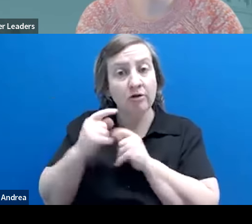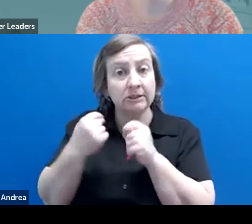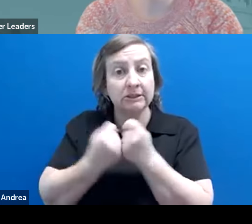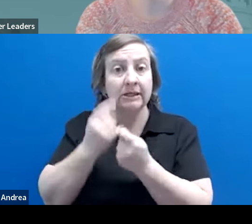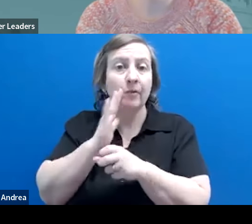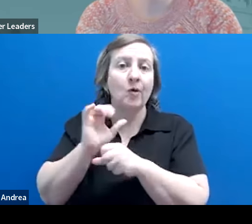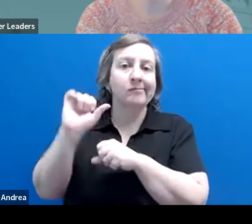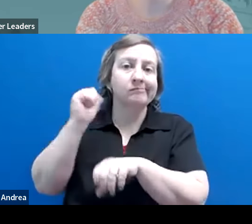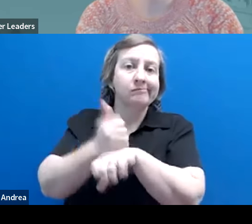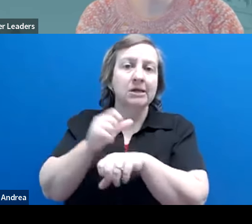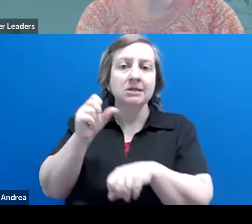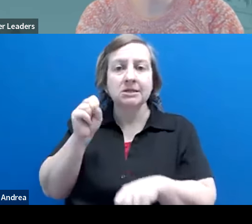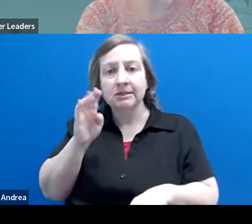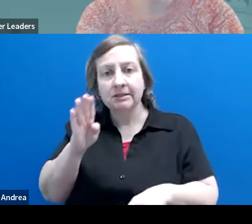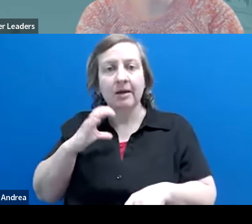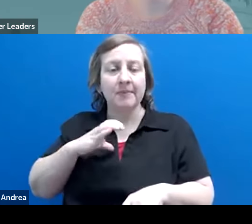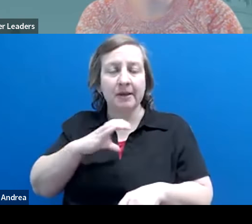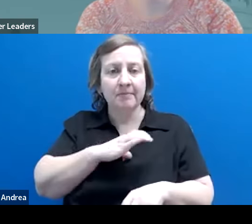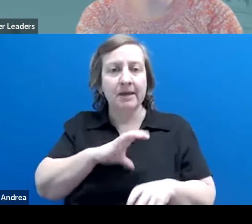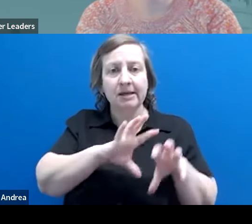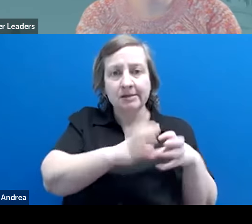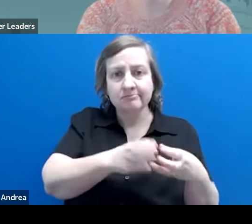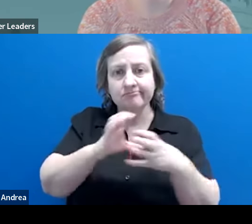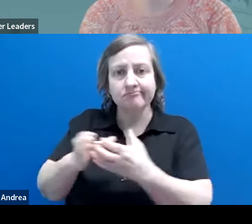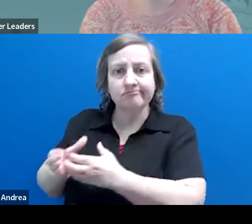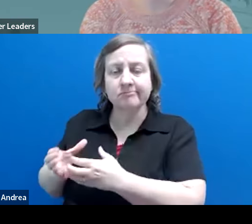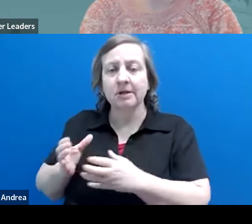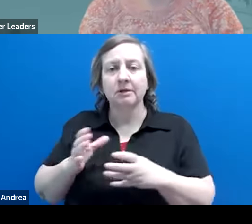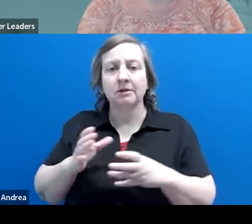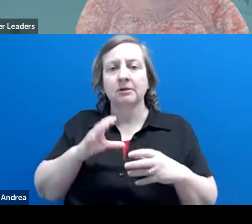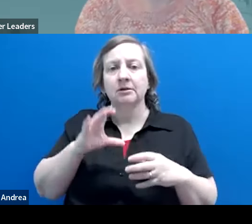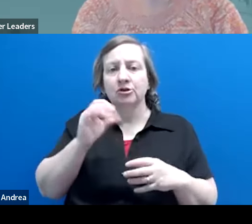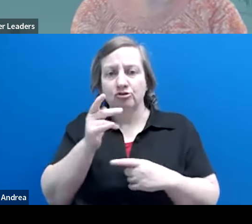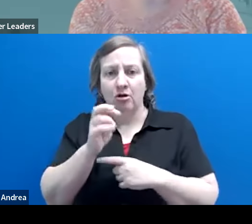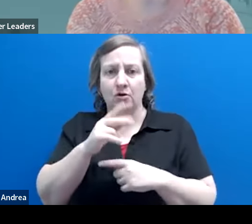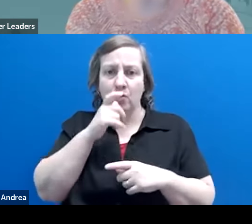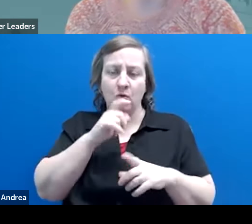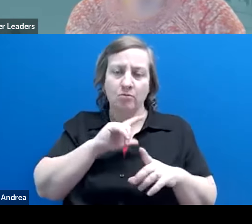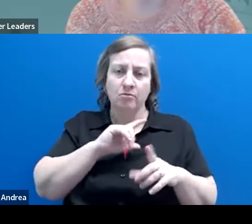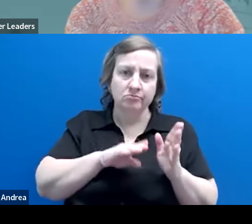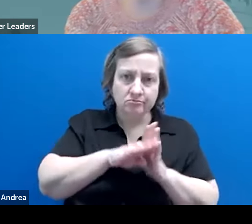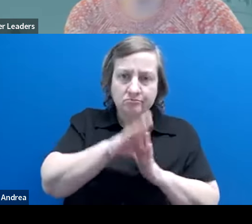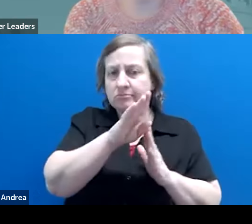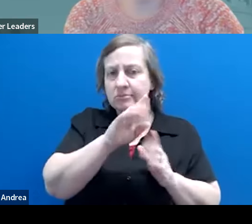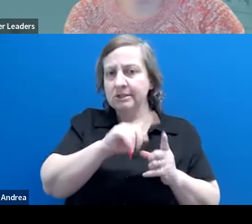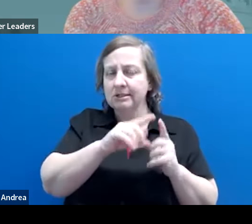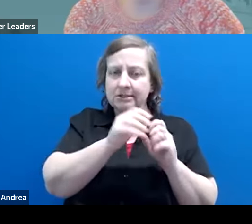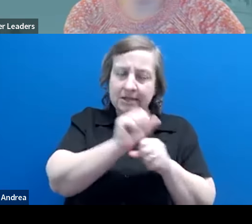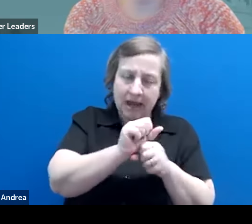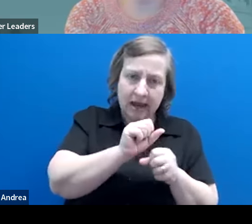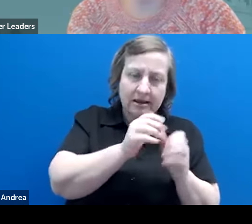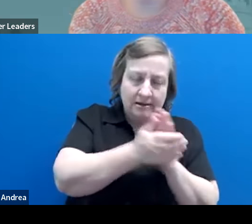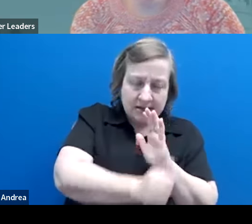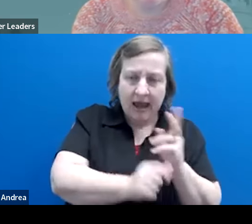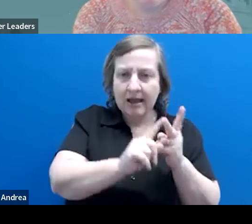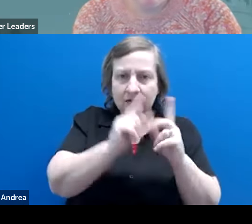subcommittee charters that outline specific charges, tasks, and roles for the subcommittees in relation to the high-level work plan. As part